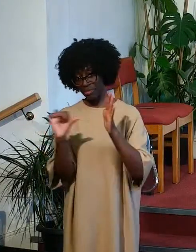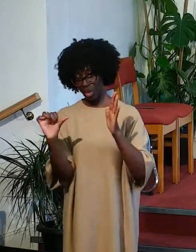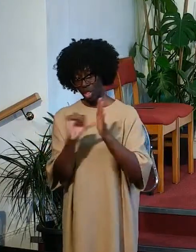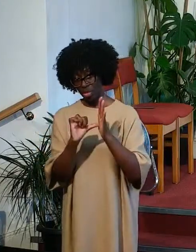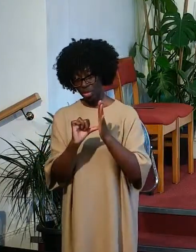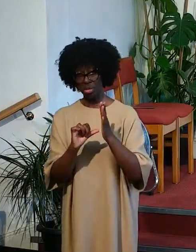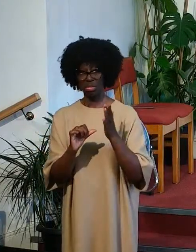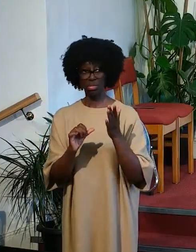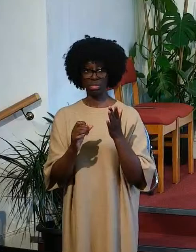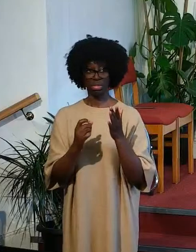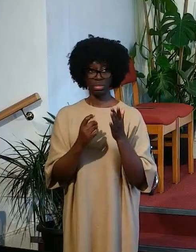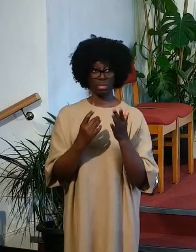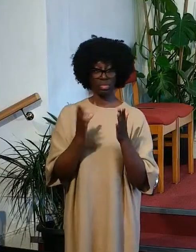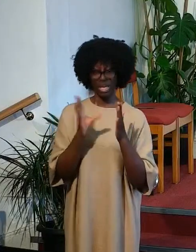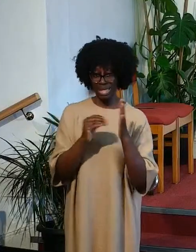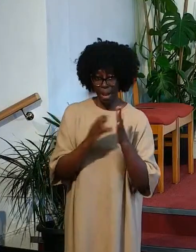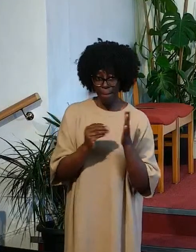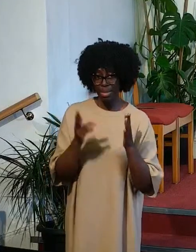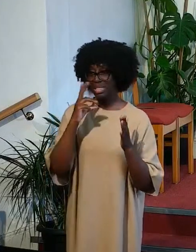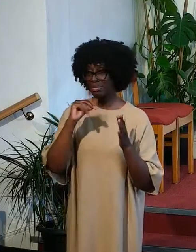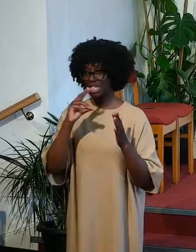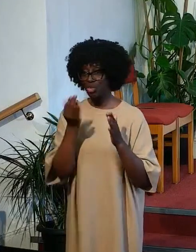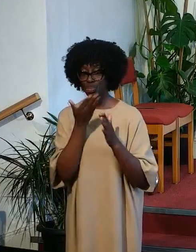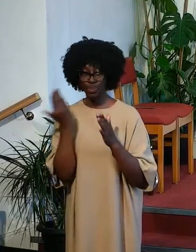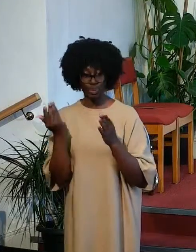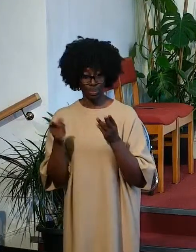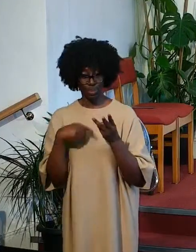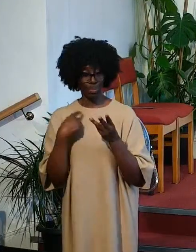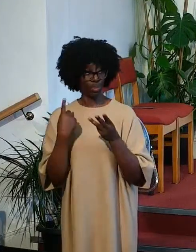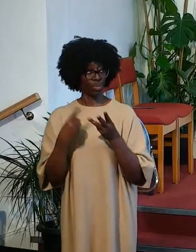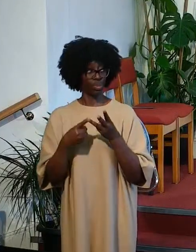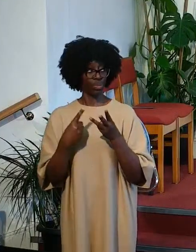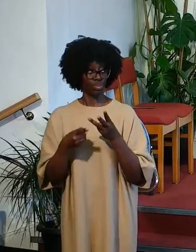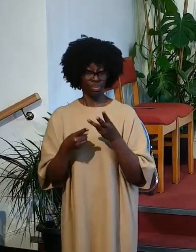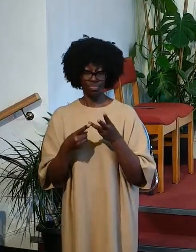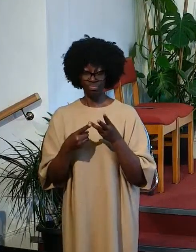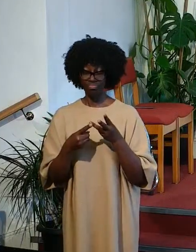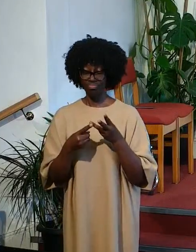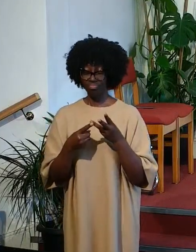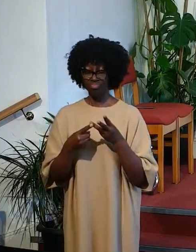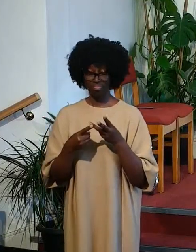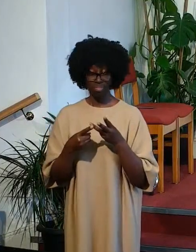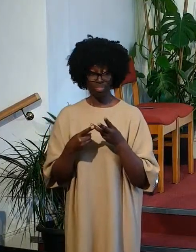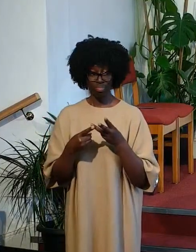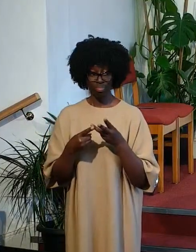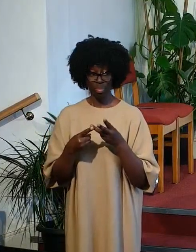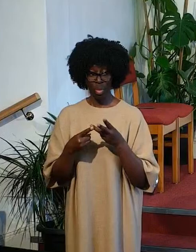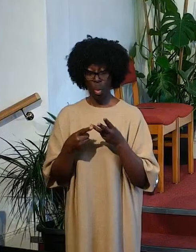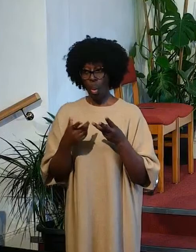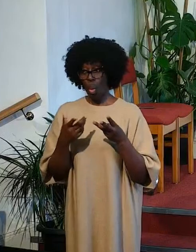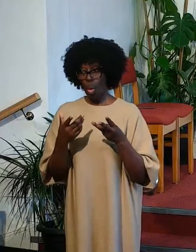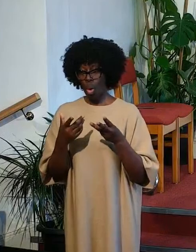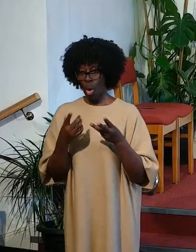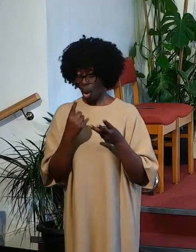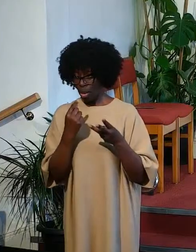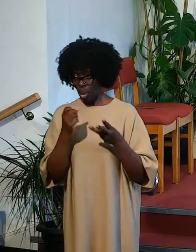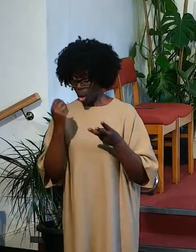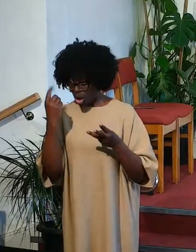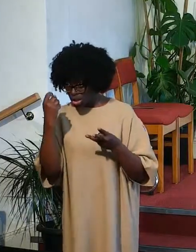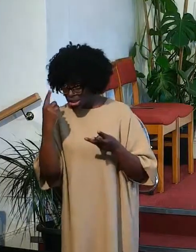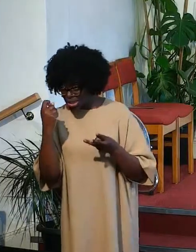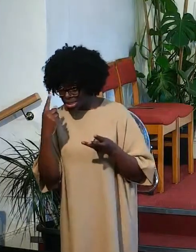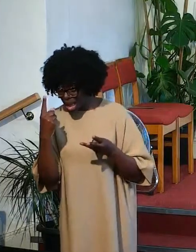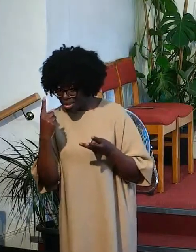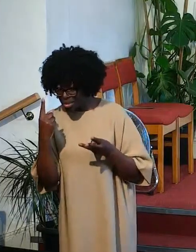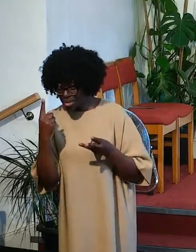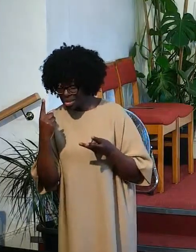speak. So the deficits are quite large. They may understand what you say to them, but they can't